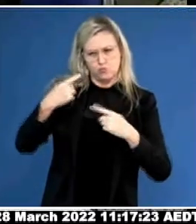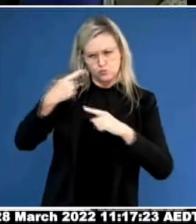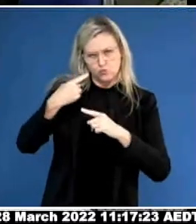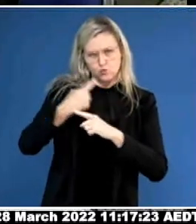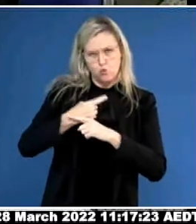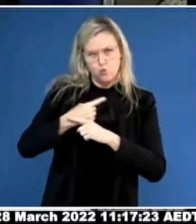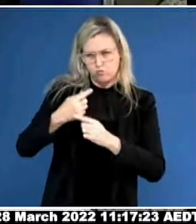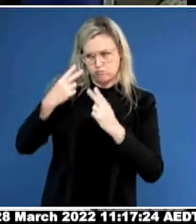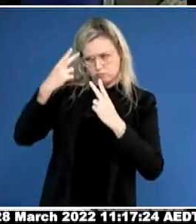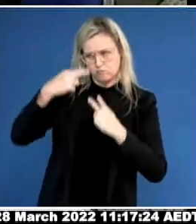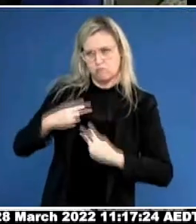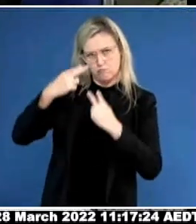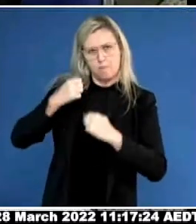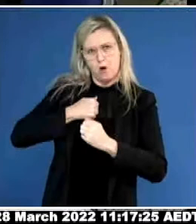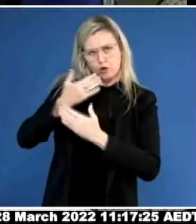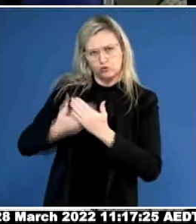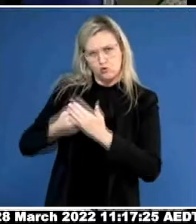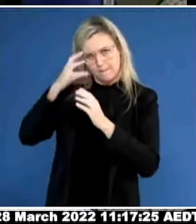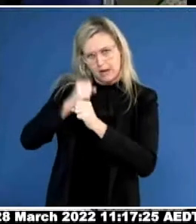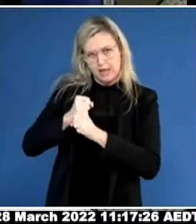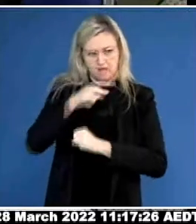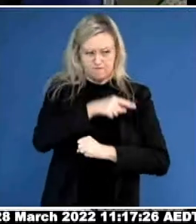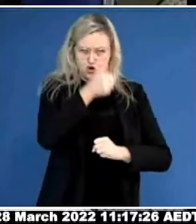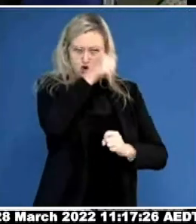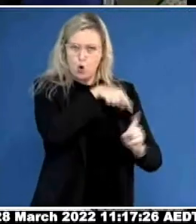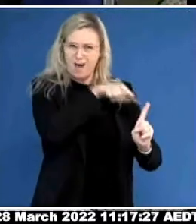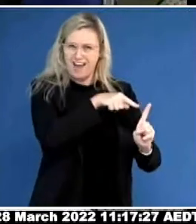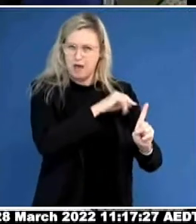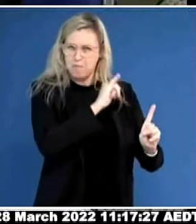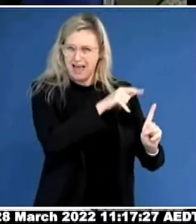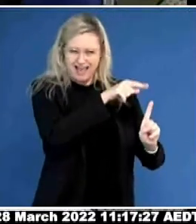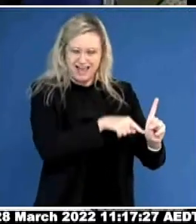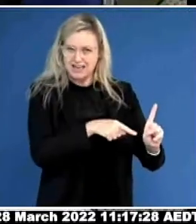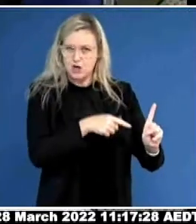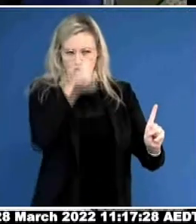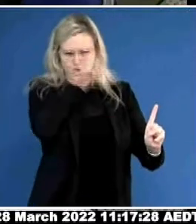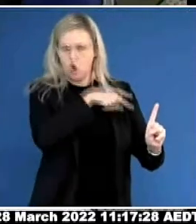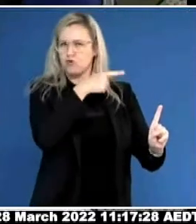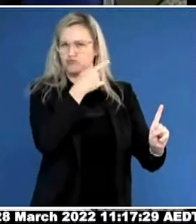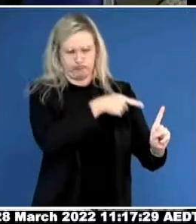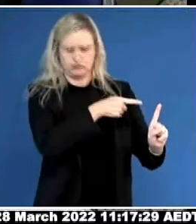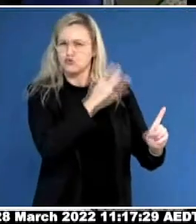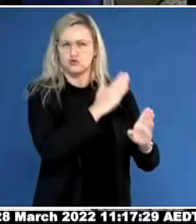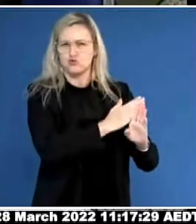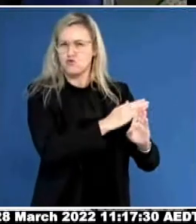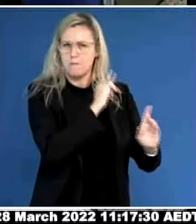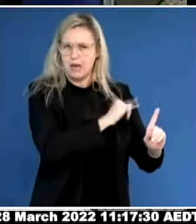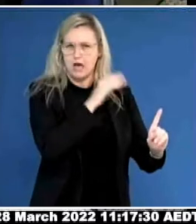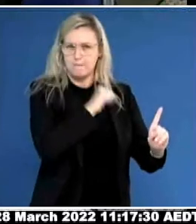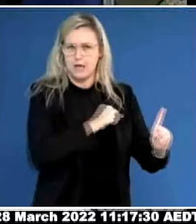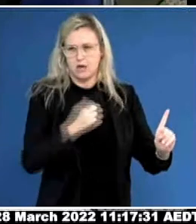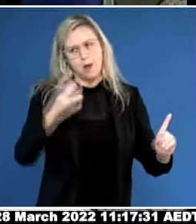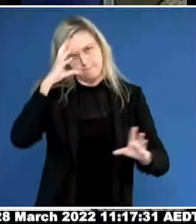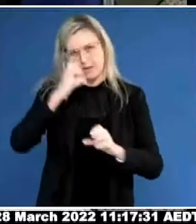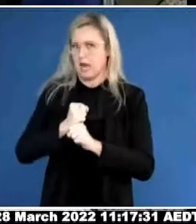the person, yeah. And he just believed me all the way. Yeah.